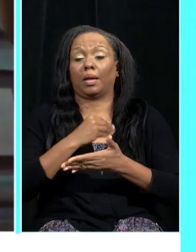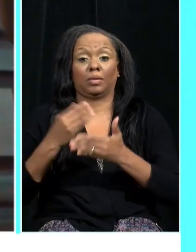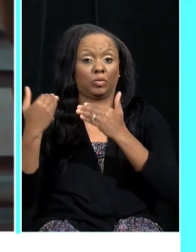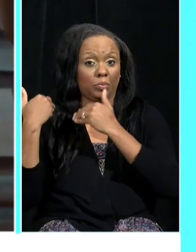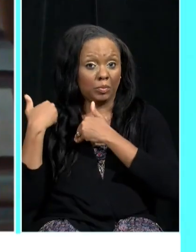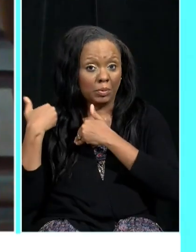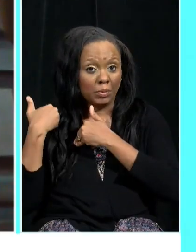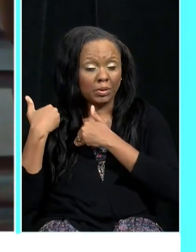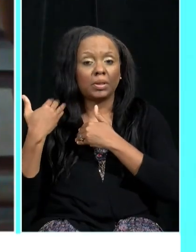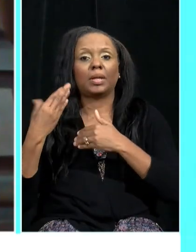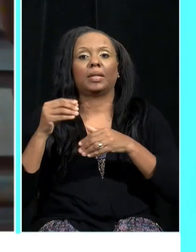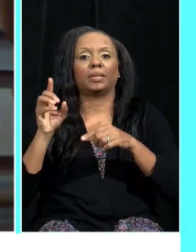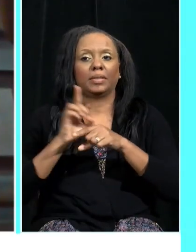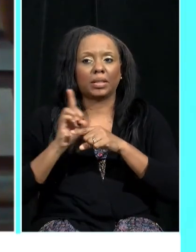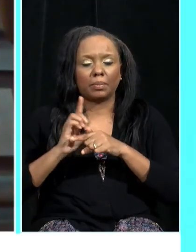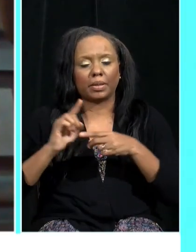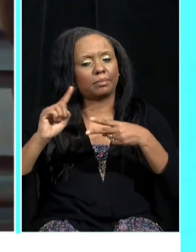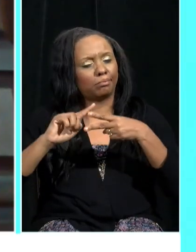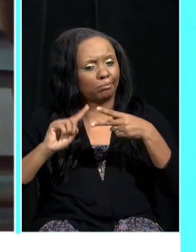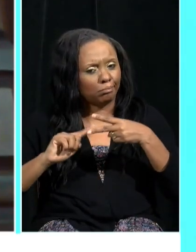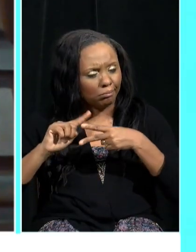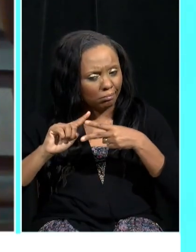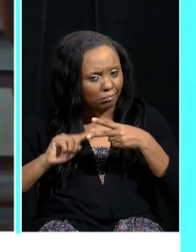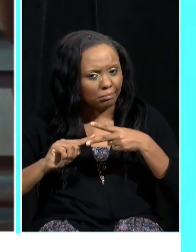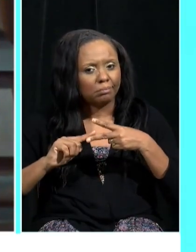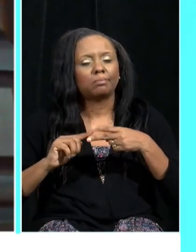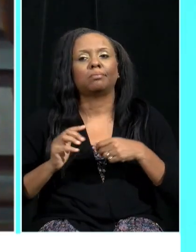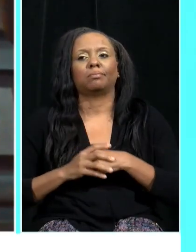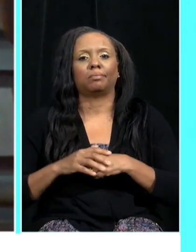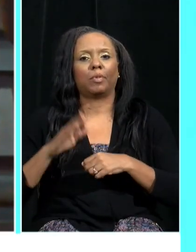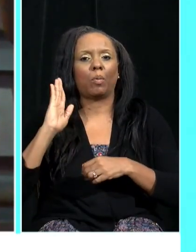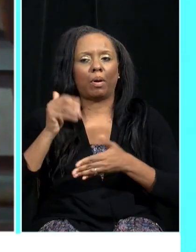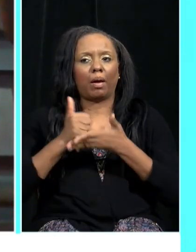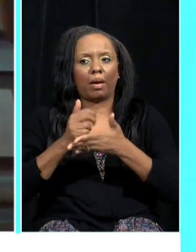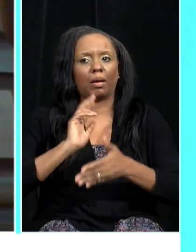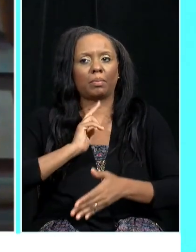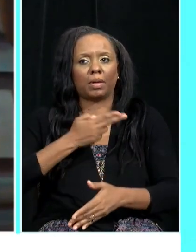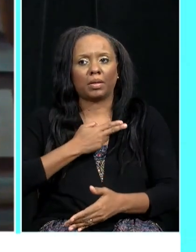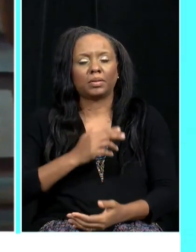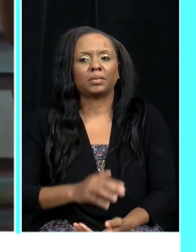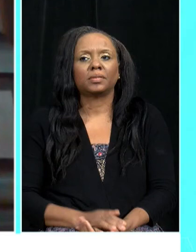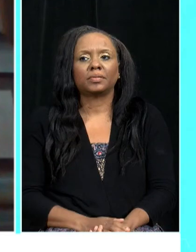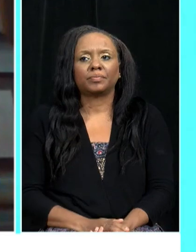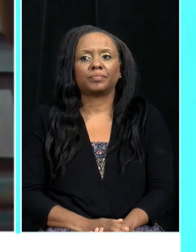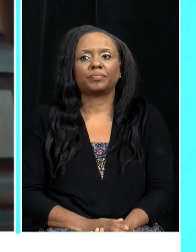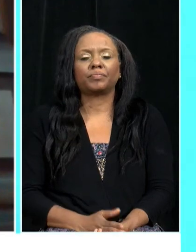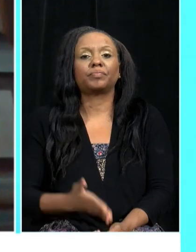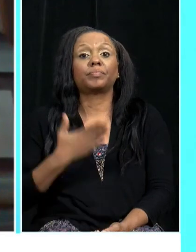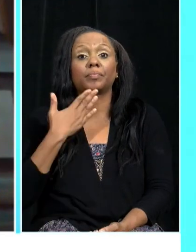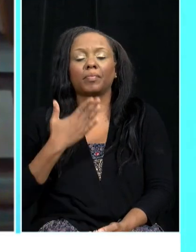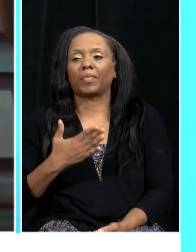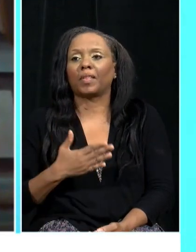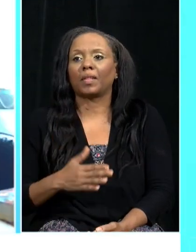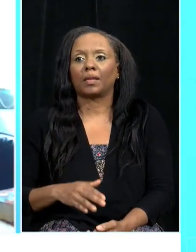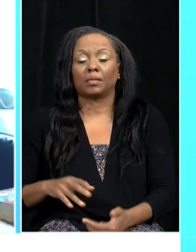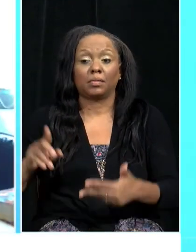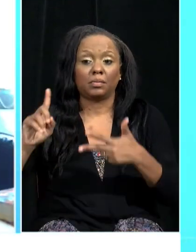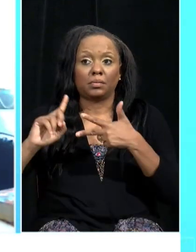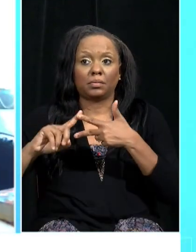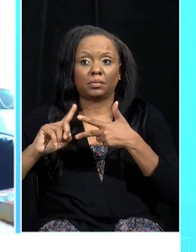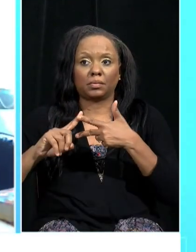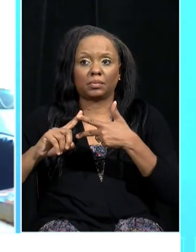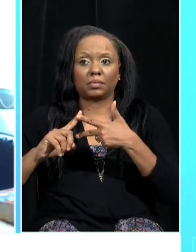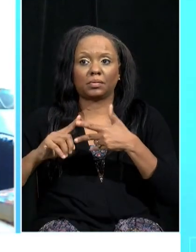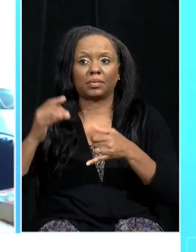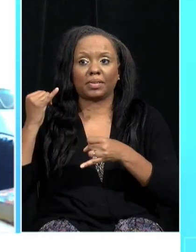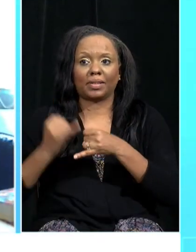and discipline that will help us to earn our way through in this Thank, transformation. thank you very much. And Professor Marshall,